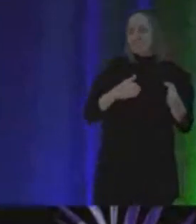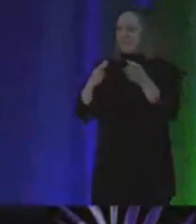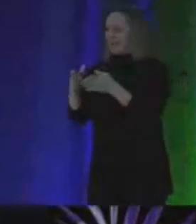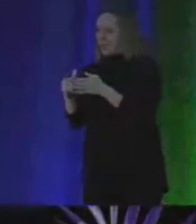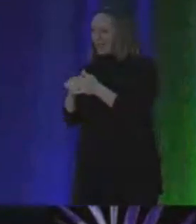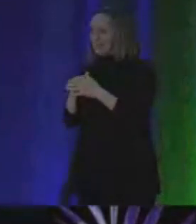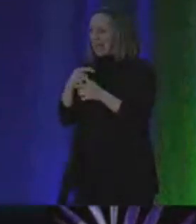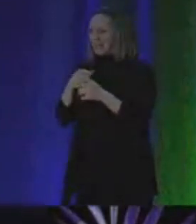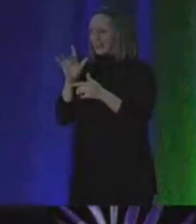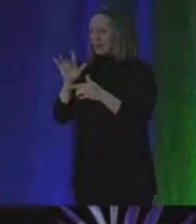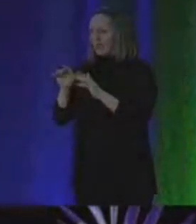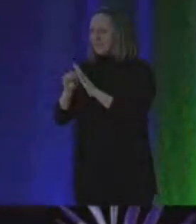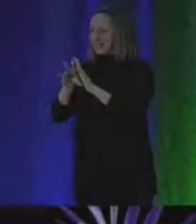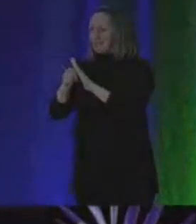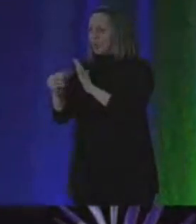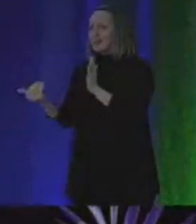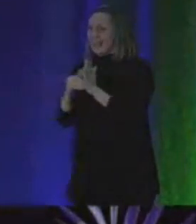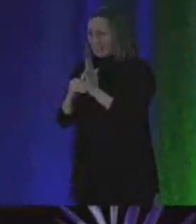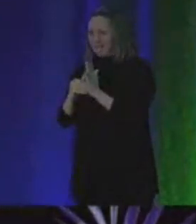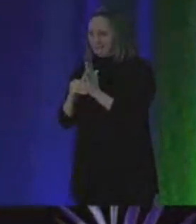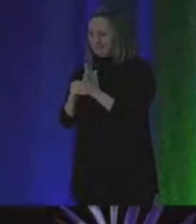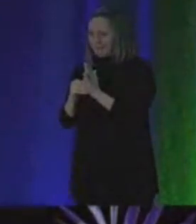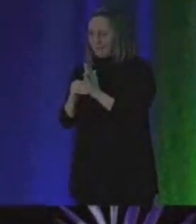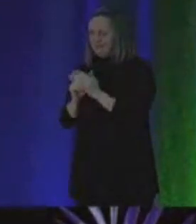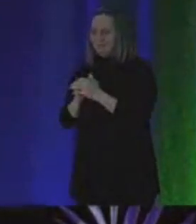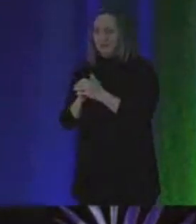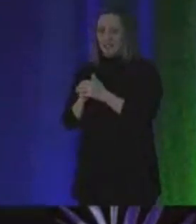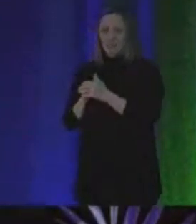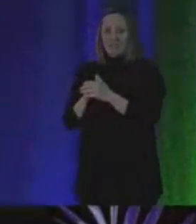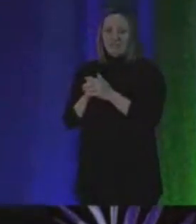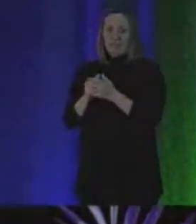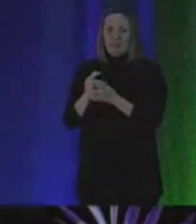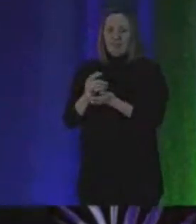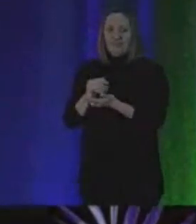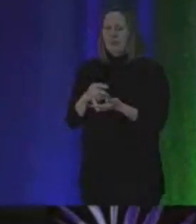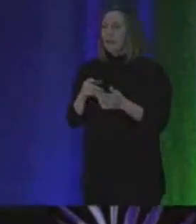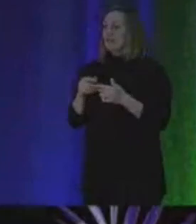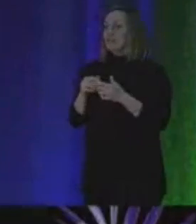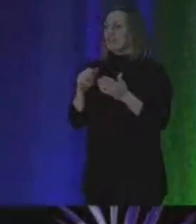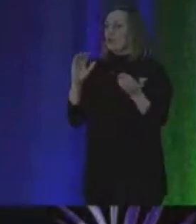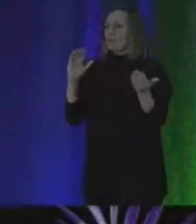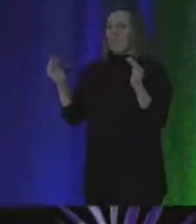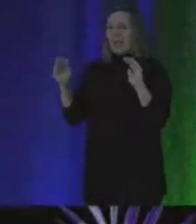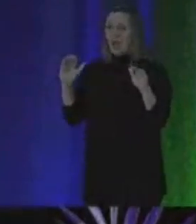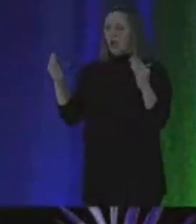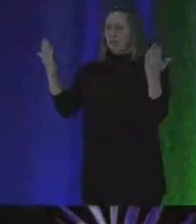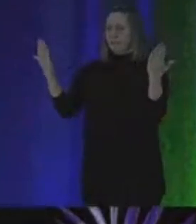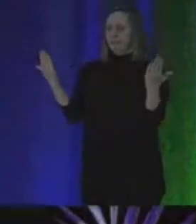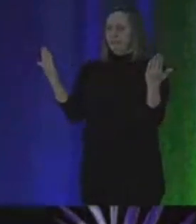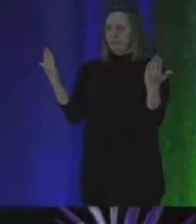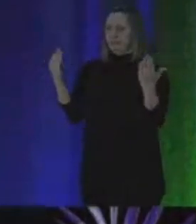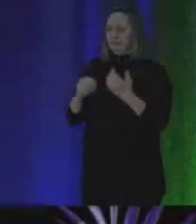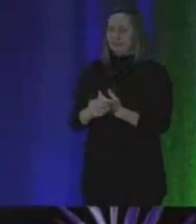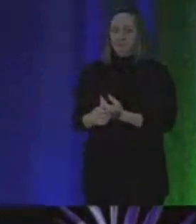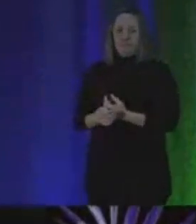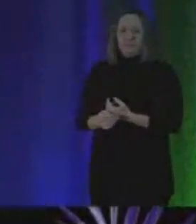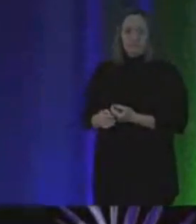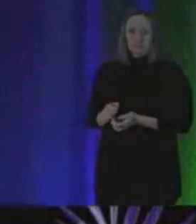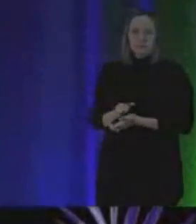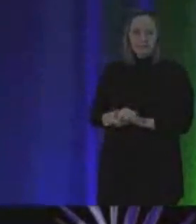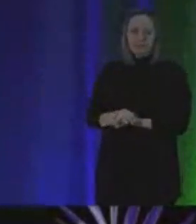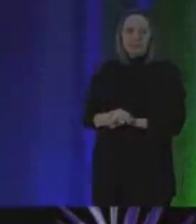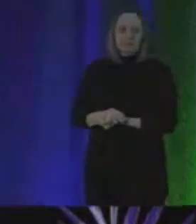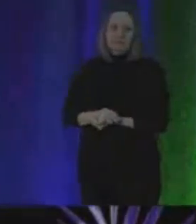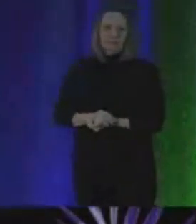back and you hit snapshot again. And then you come here and you go to comparison, right? And you